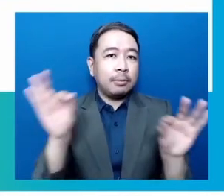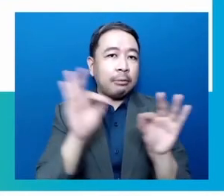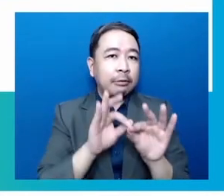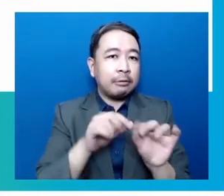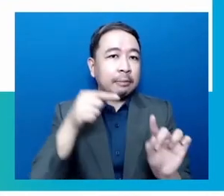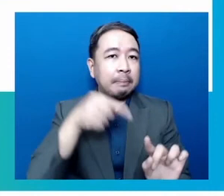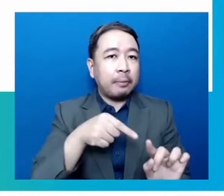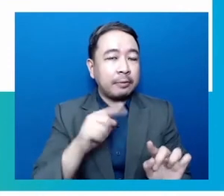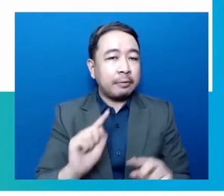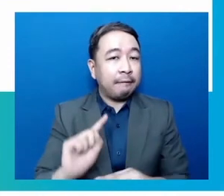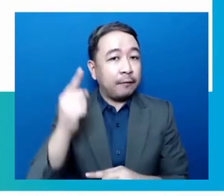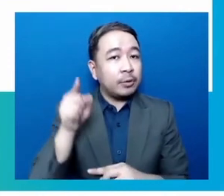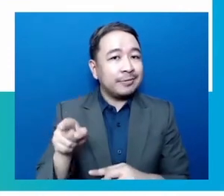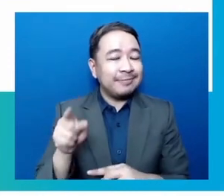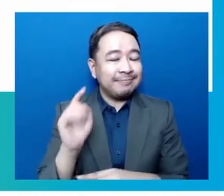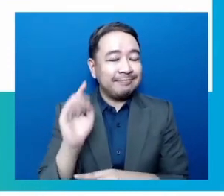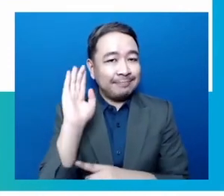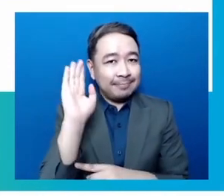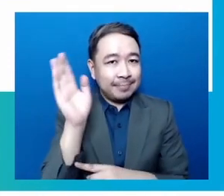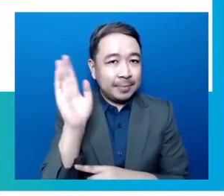made, and it is